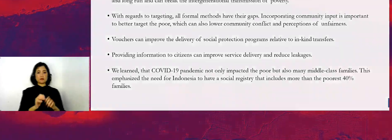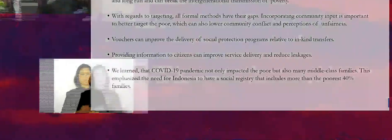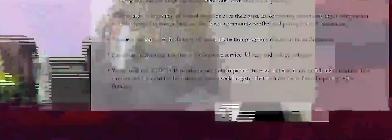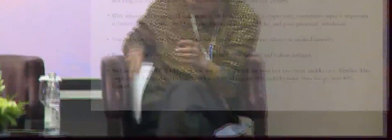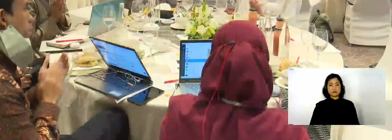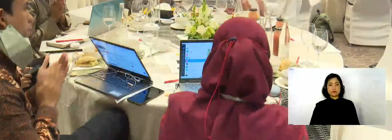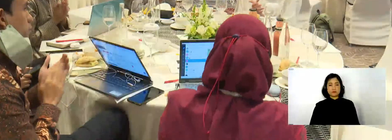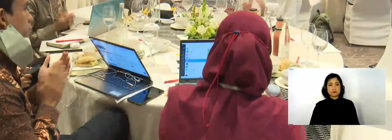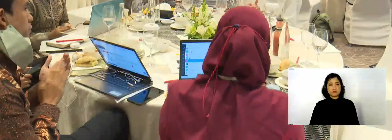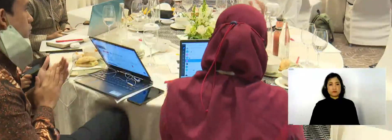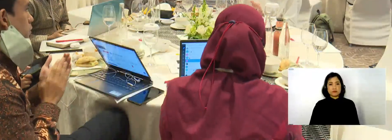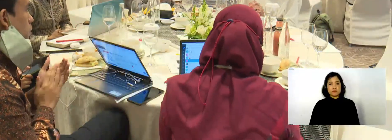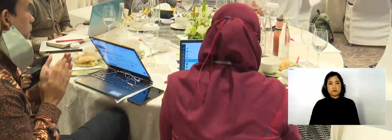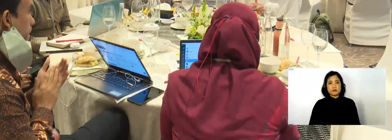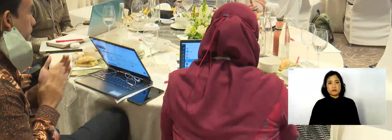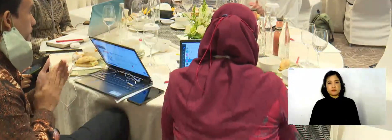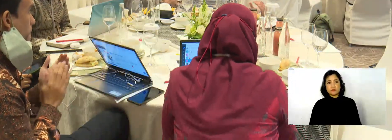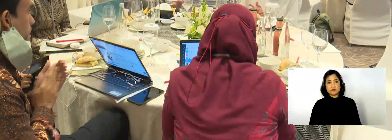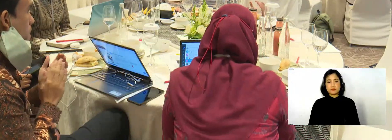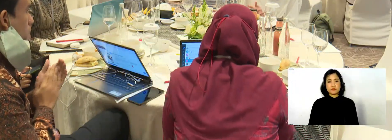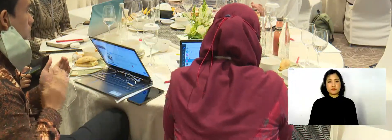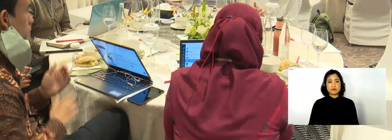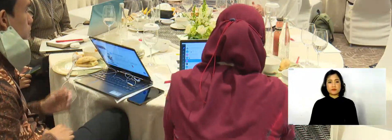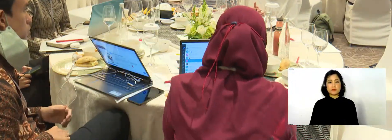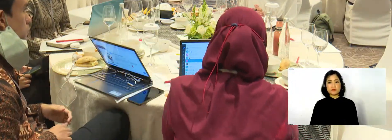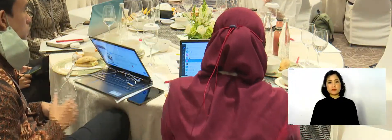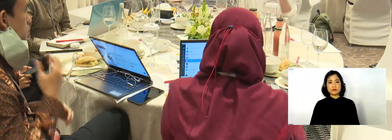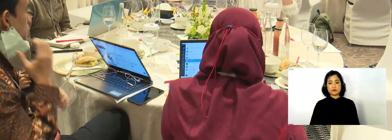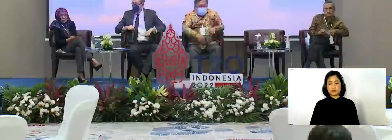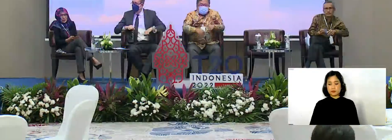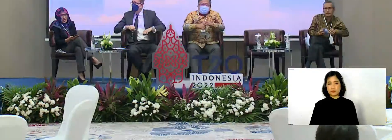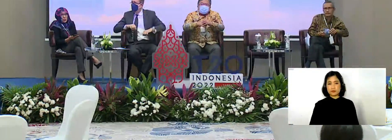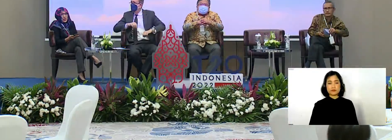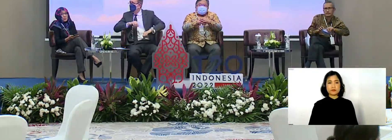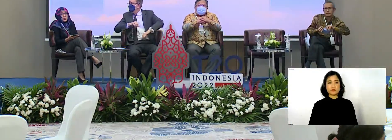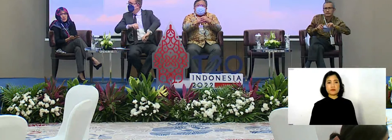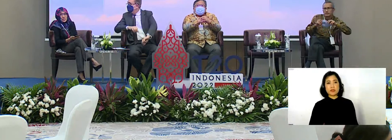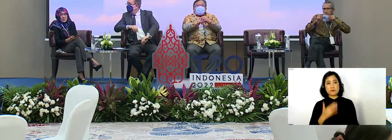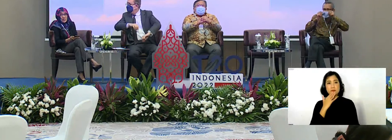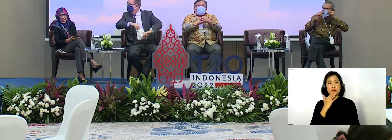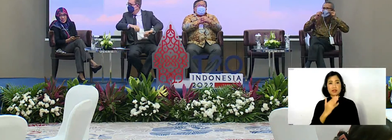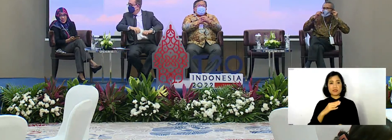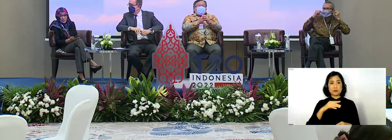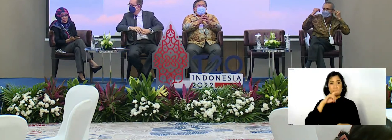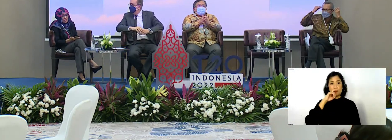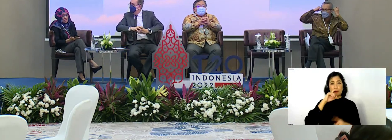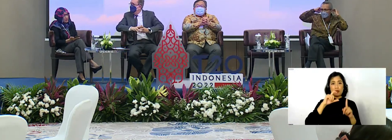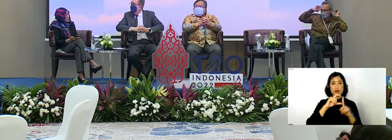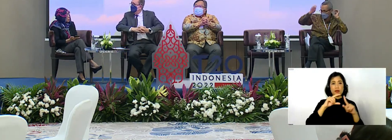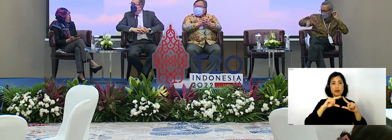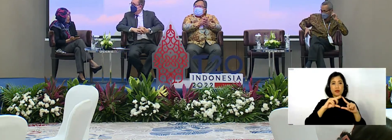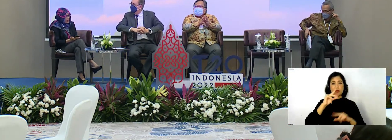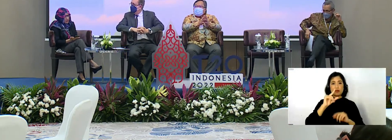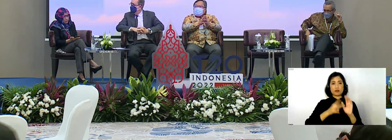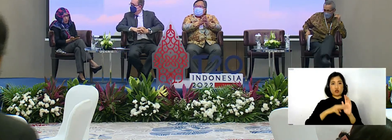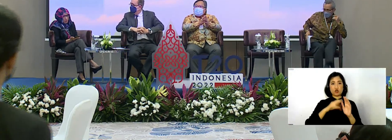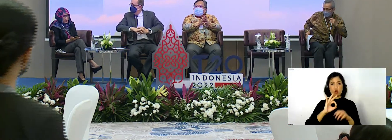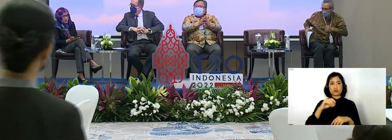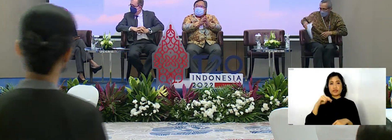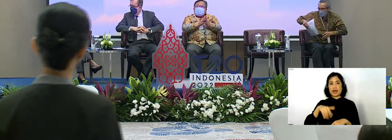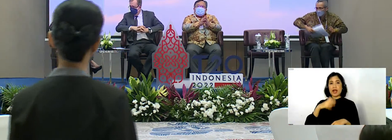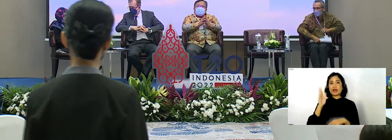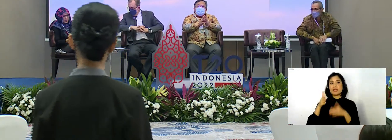on the acceleration of poverty reduction program. This is going to be my 15 years serving 3 different vice presidents, from Pak Budiono